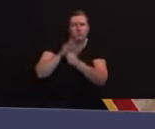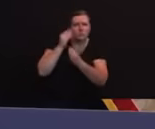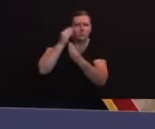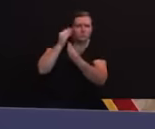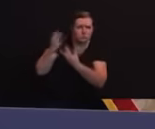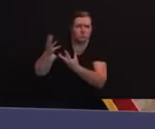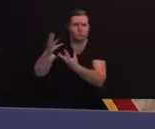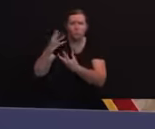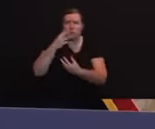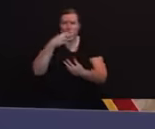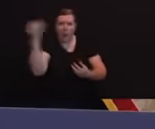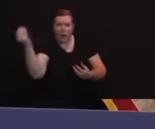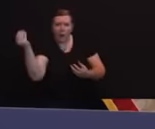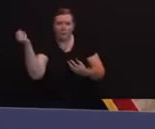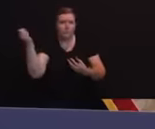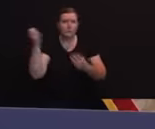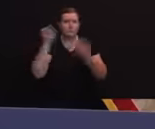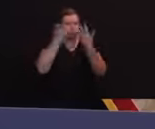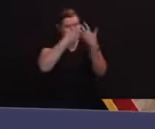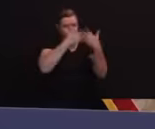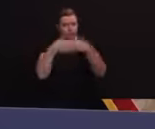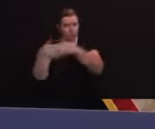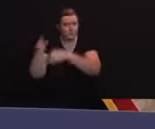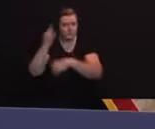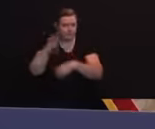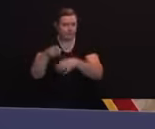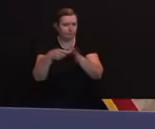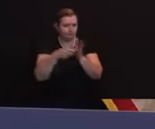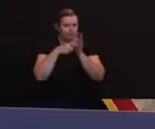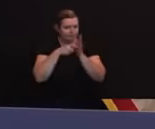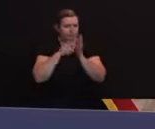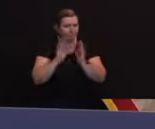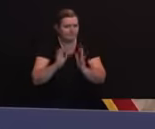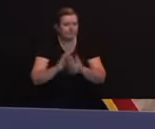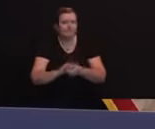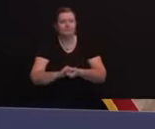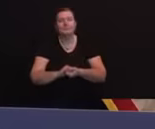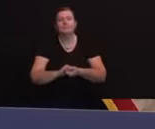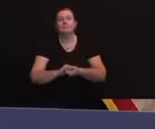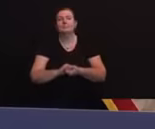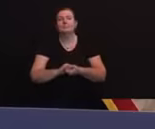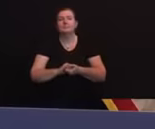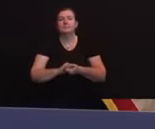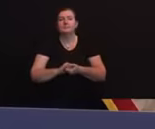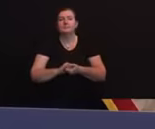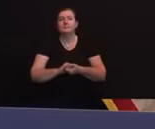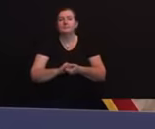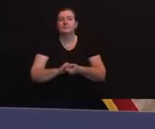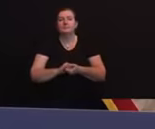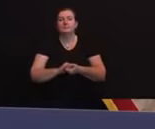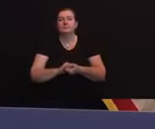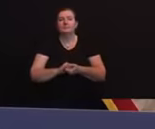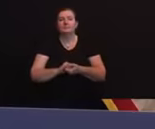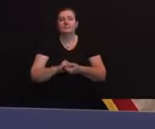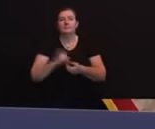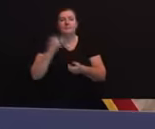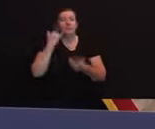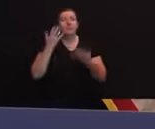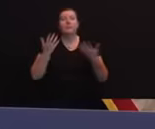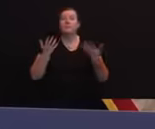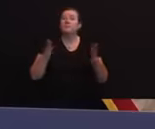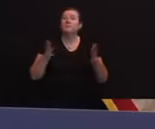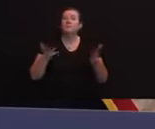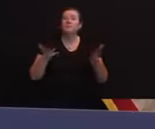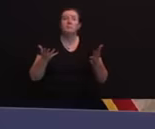Facilities should create a waiting list for residents who request a reservation after the established limit has been reached. And residents